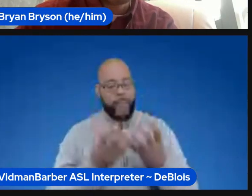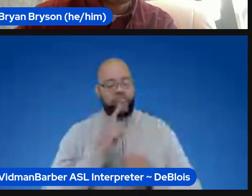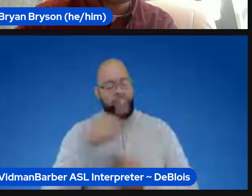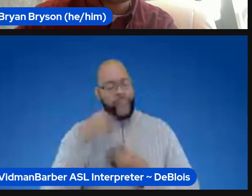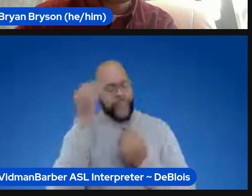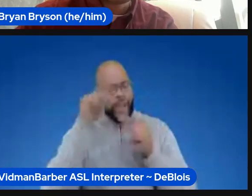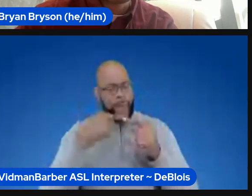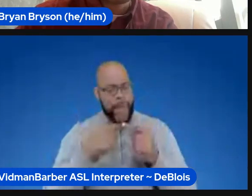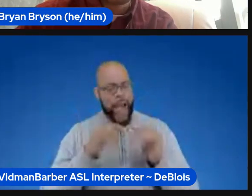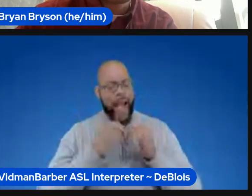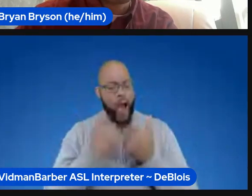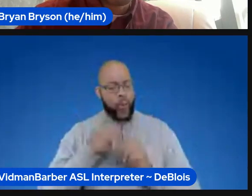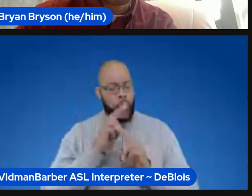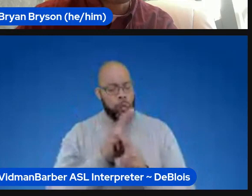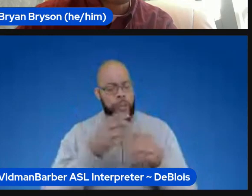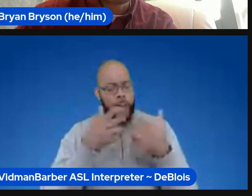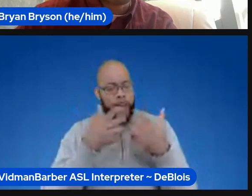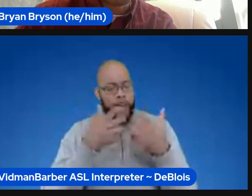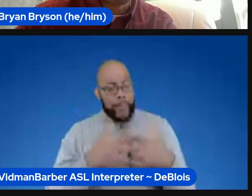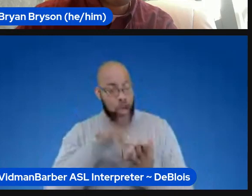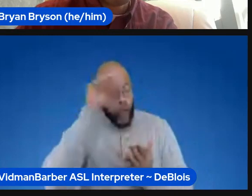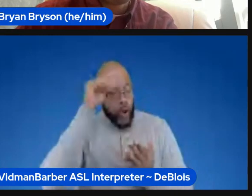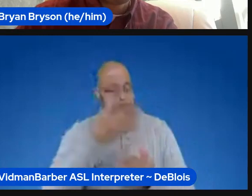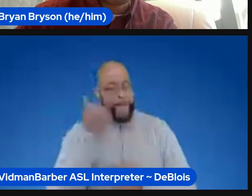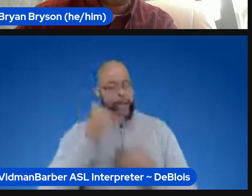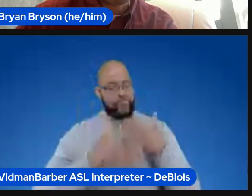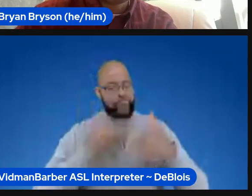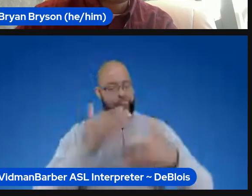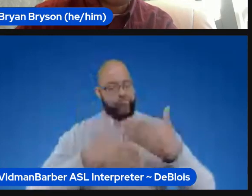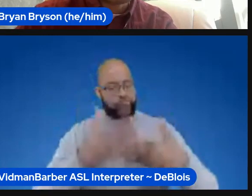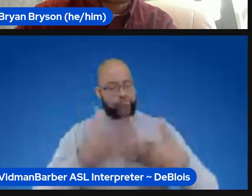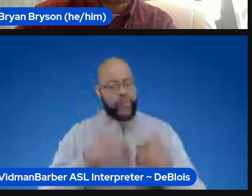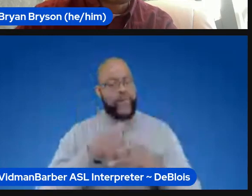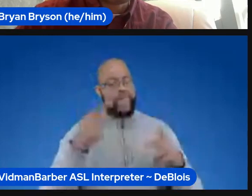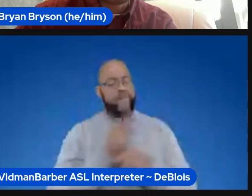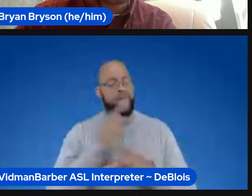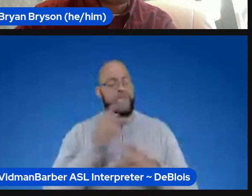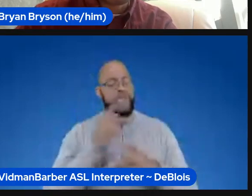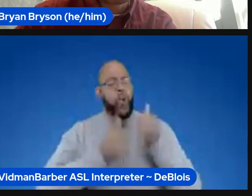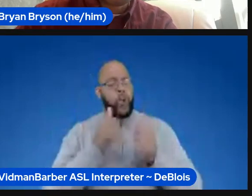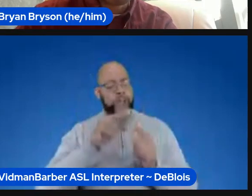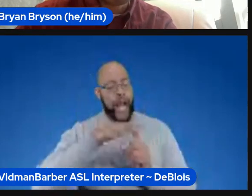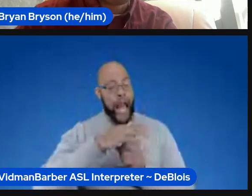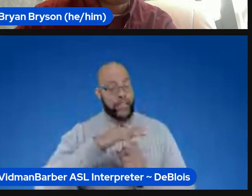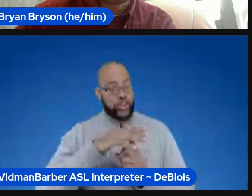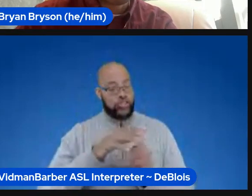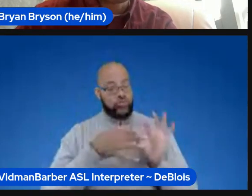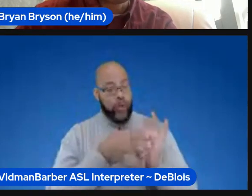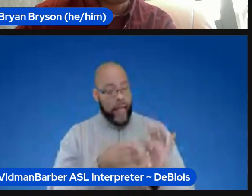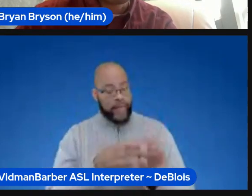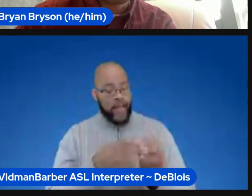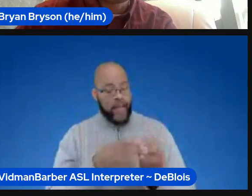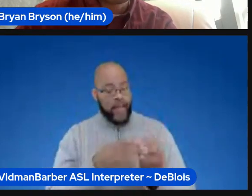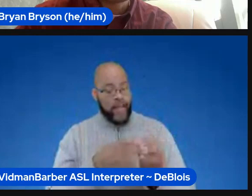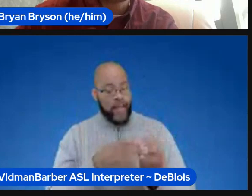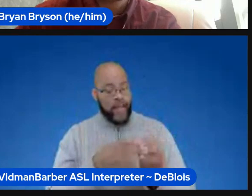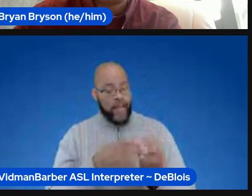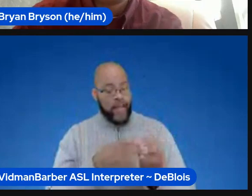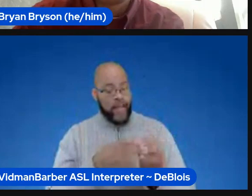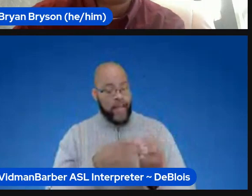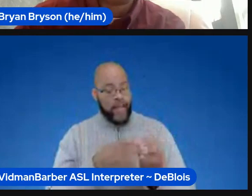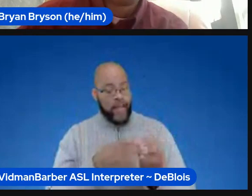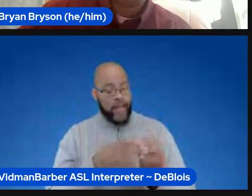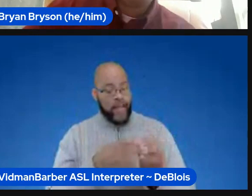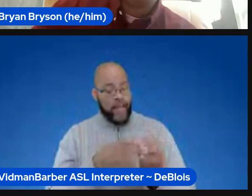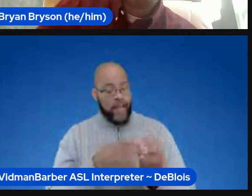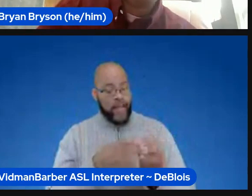how do we use machine learning to better accelerate figuring out which antigens are relevant and will work across human diversity. So I'll stop